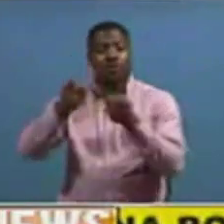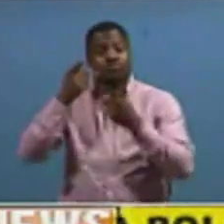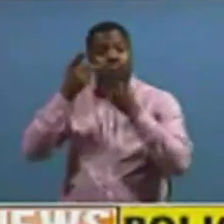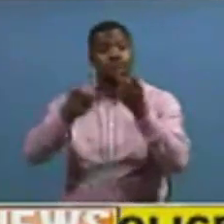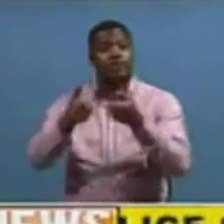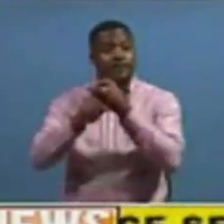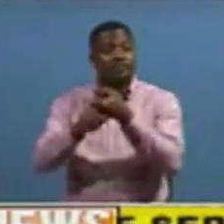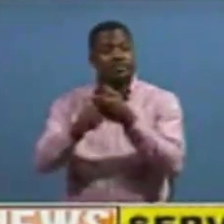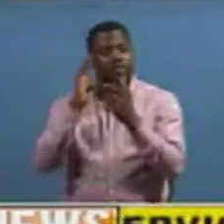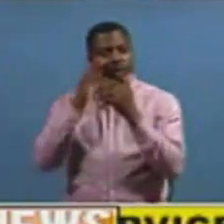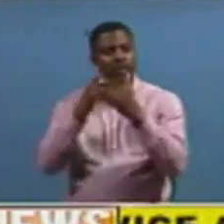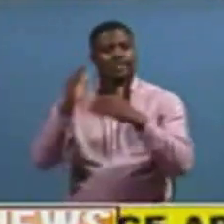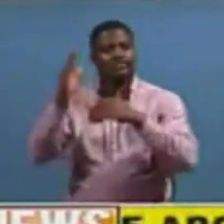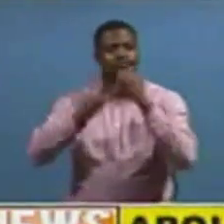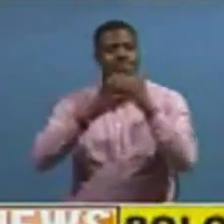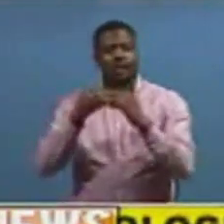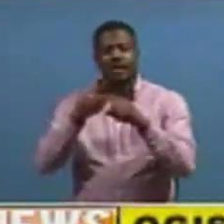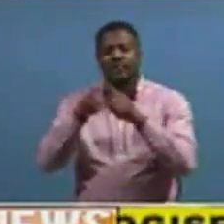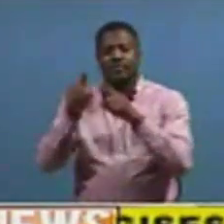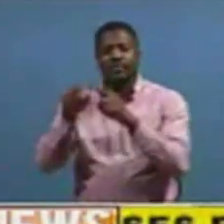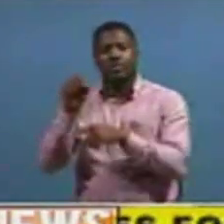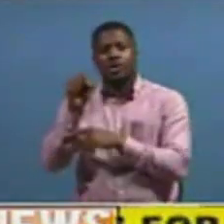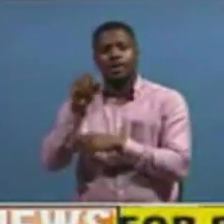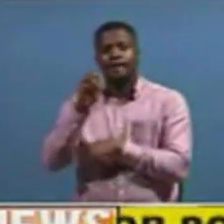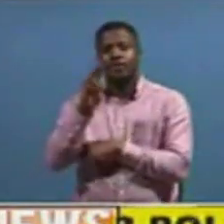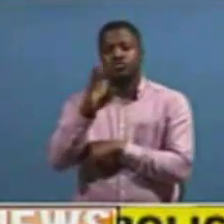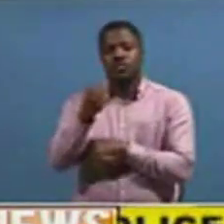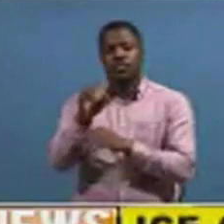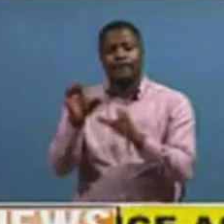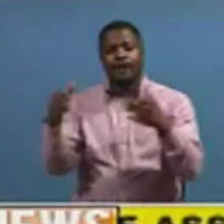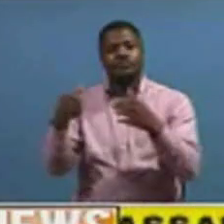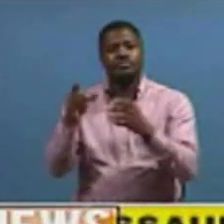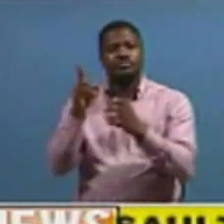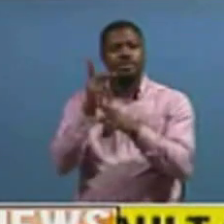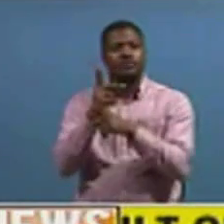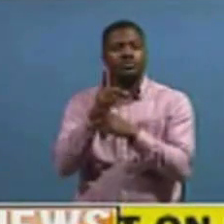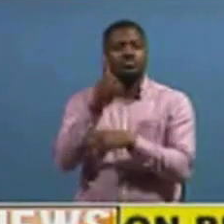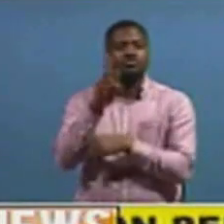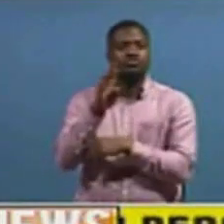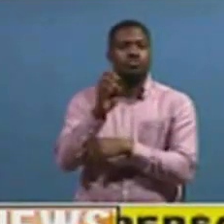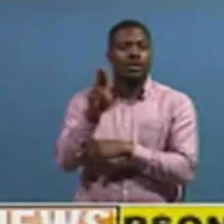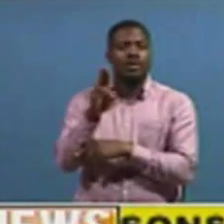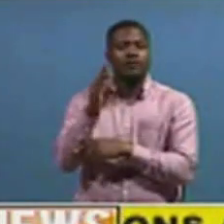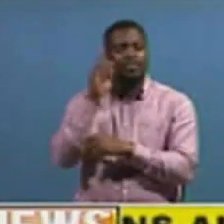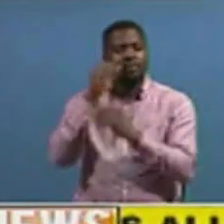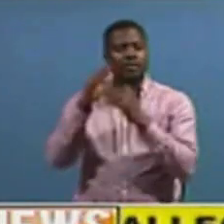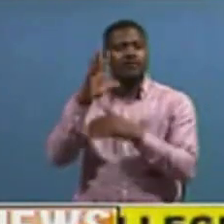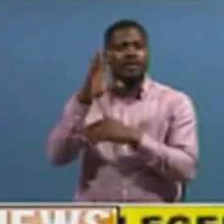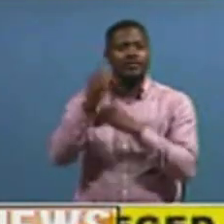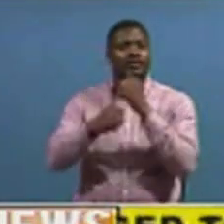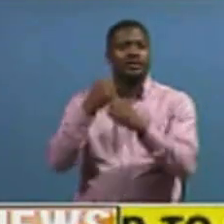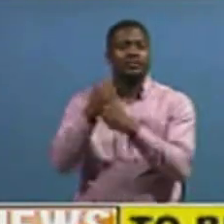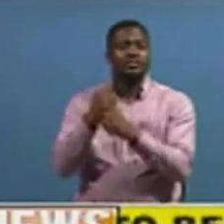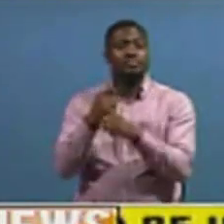The partnership will lead to the construction of a multi-million dollar museum complex to preserve Dr. Du Bois' legacy over a 50-year